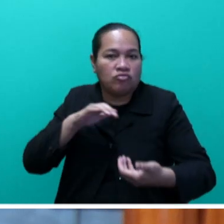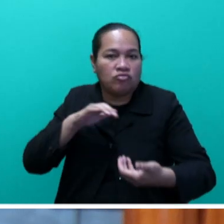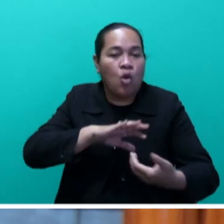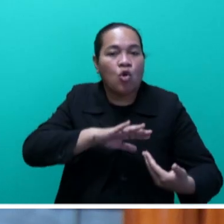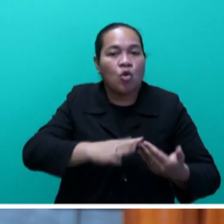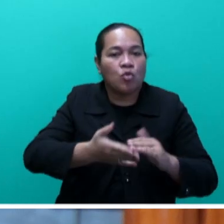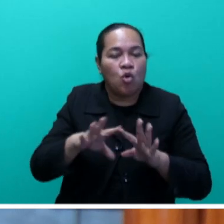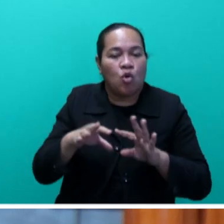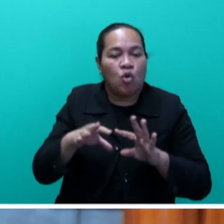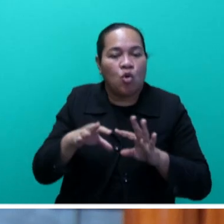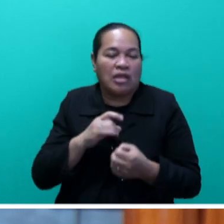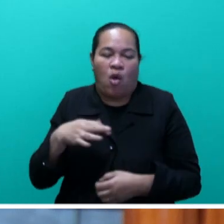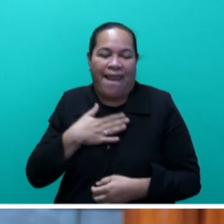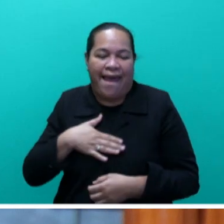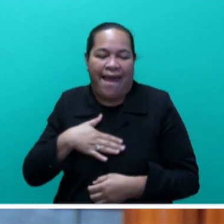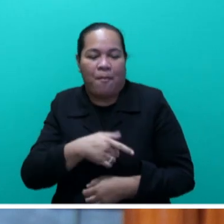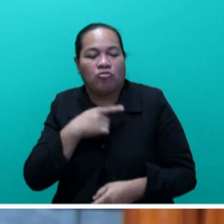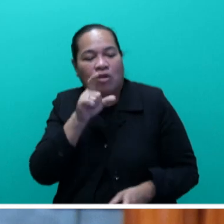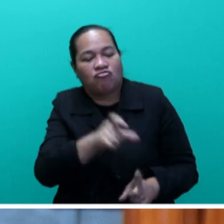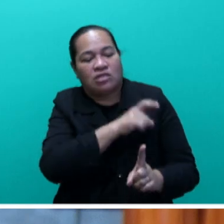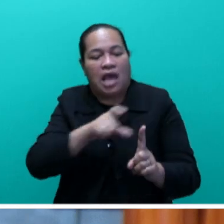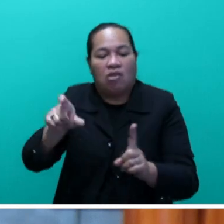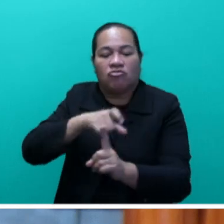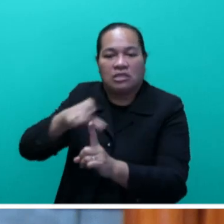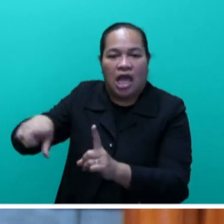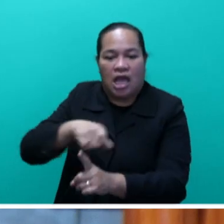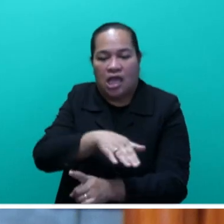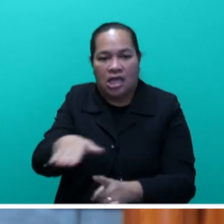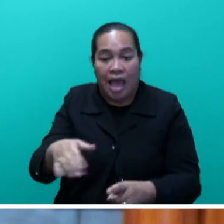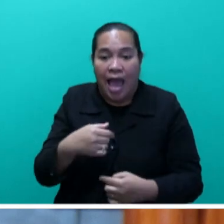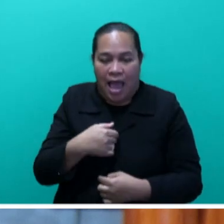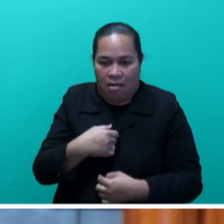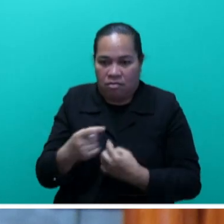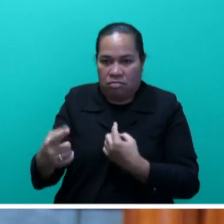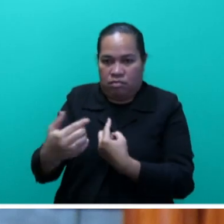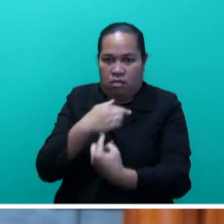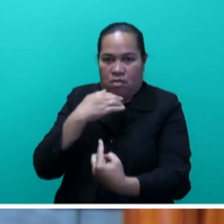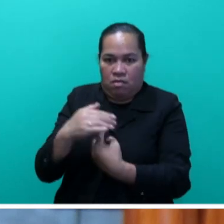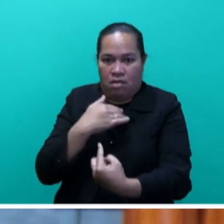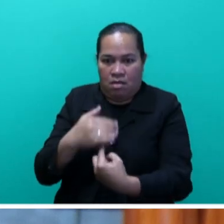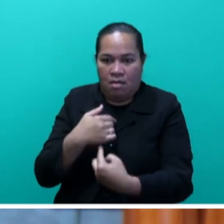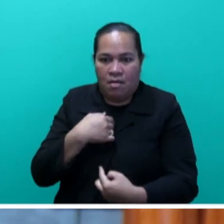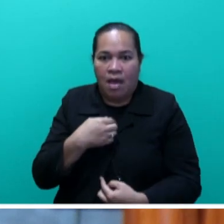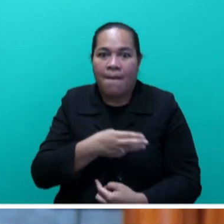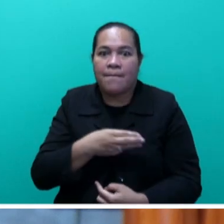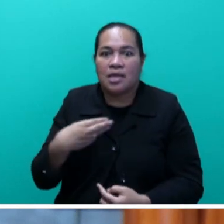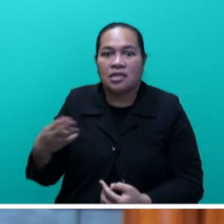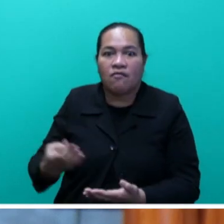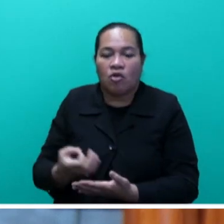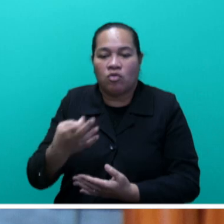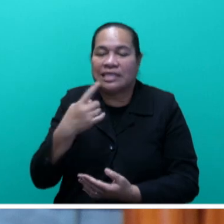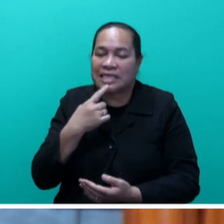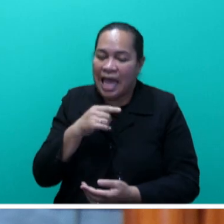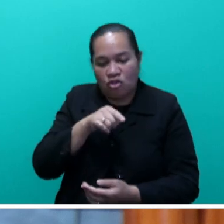they did not like because they had criticized them. I was accused by the then economy minister of using the